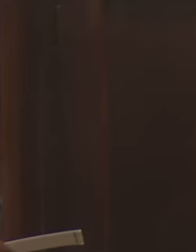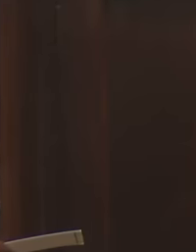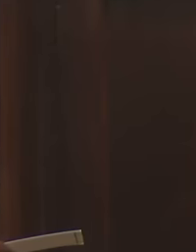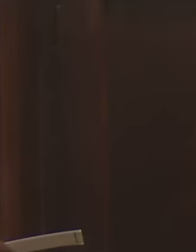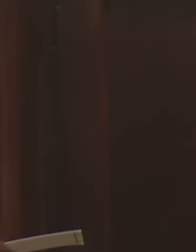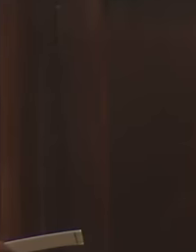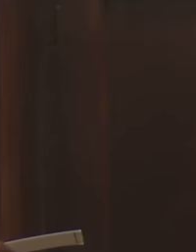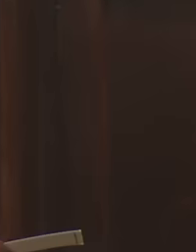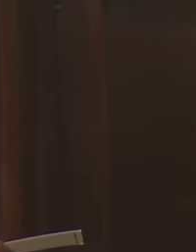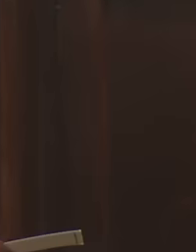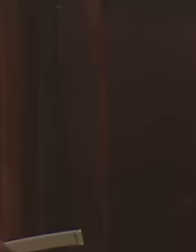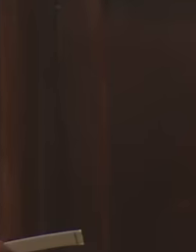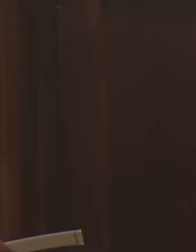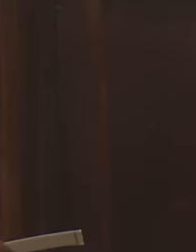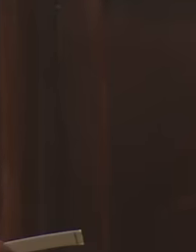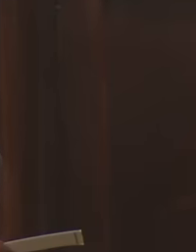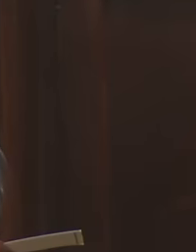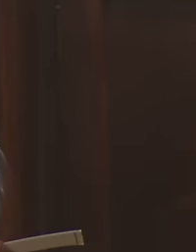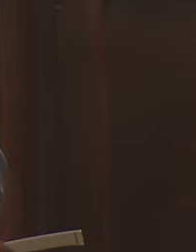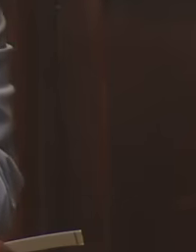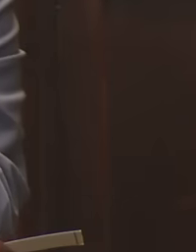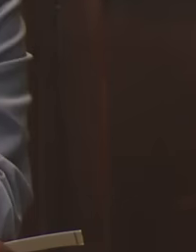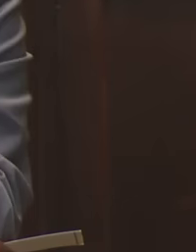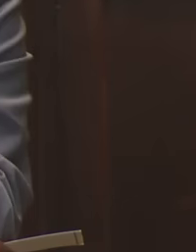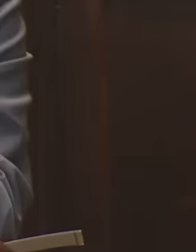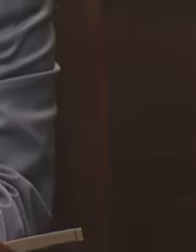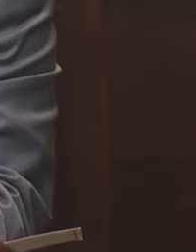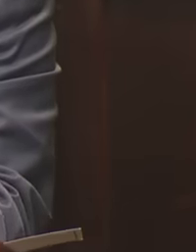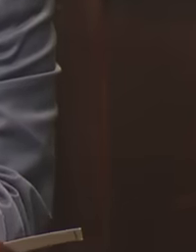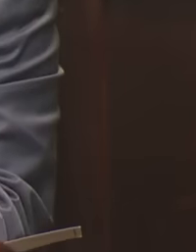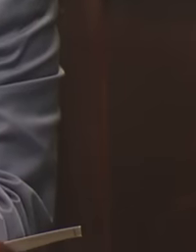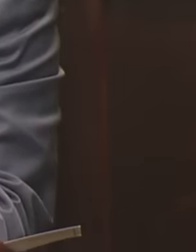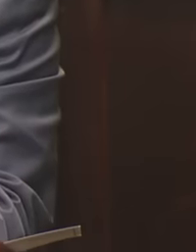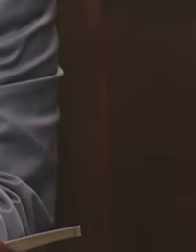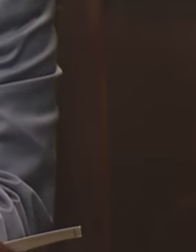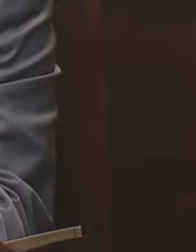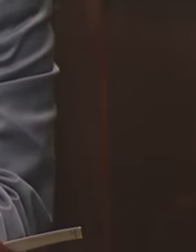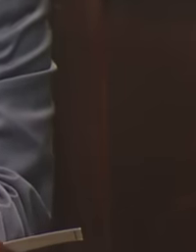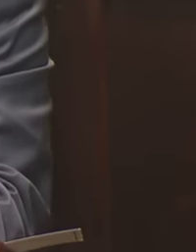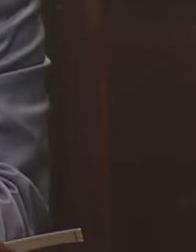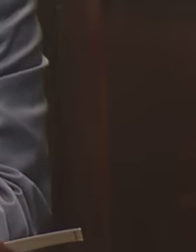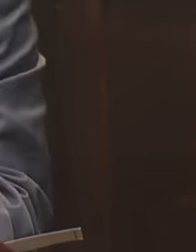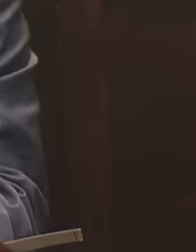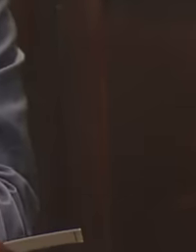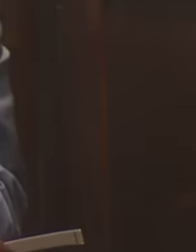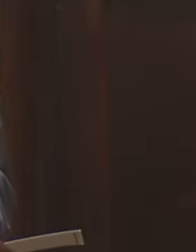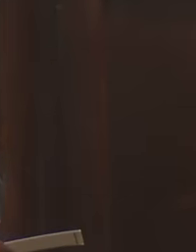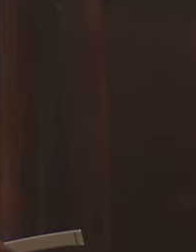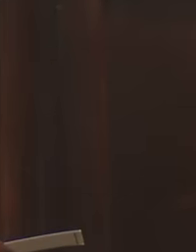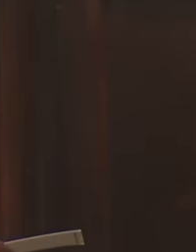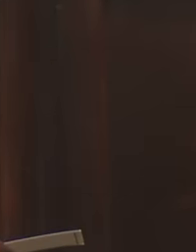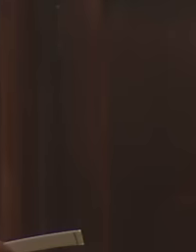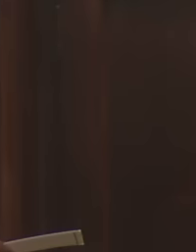were raised to disrupt their stability. This has resulted in untold sufferings for many. Some of these